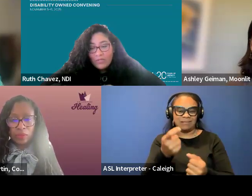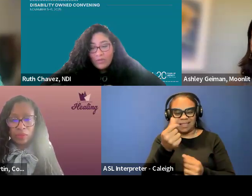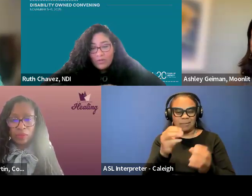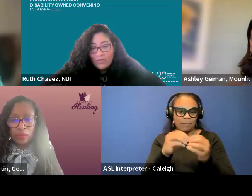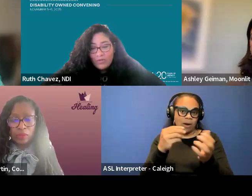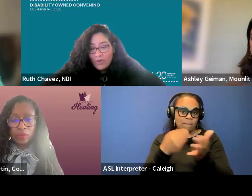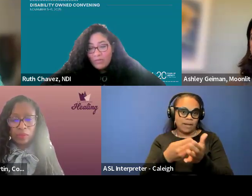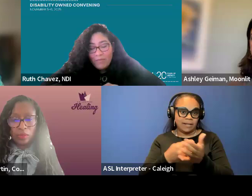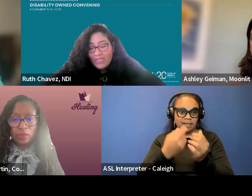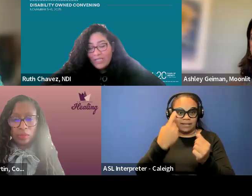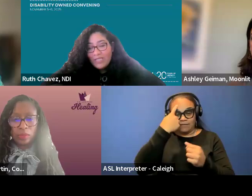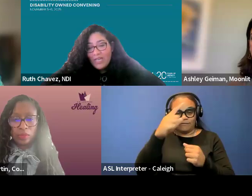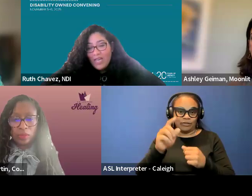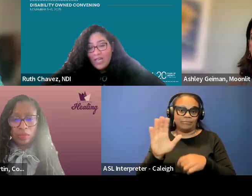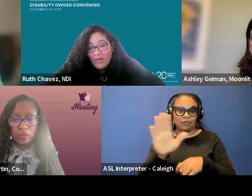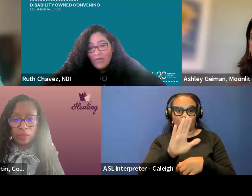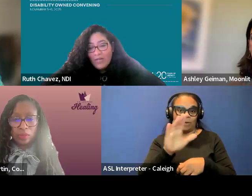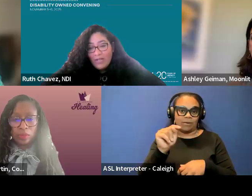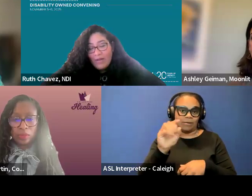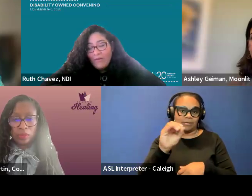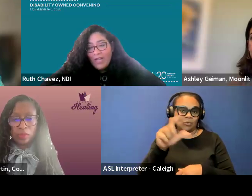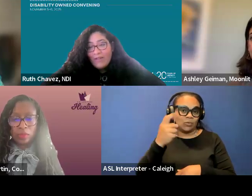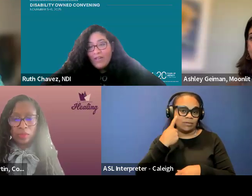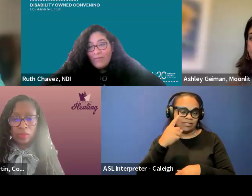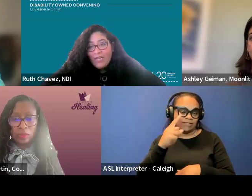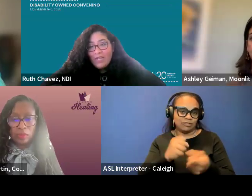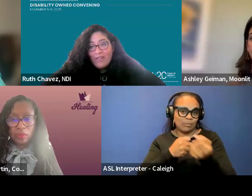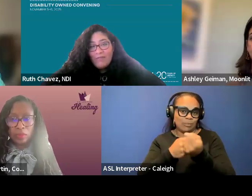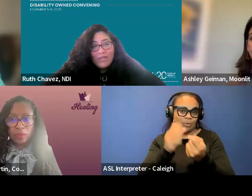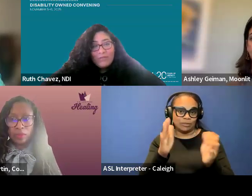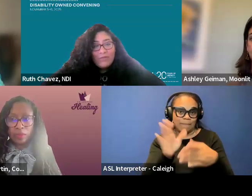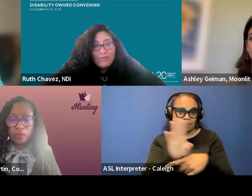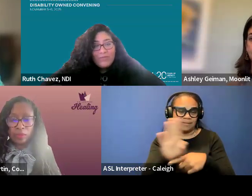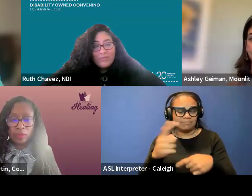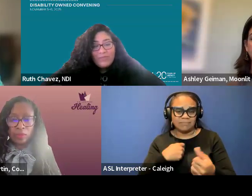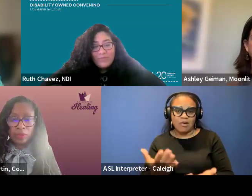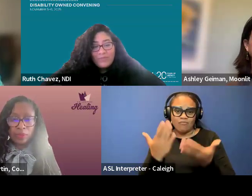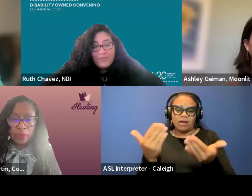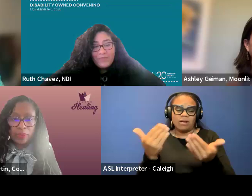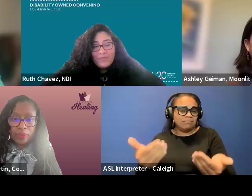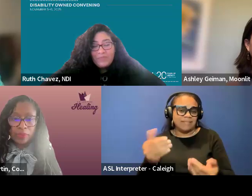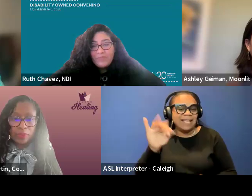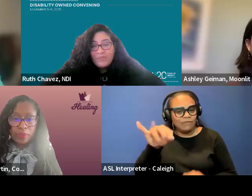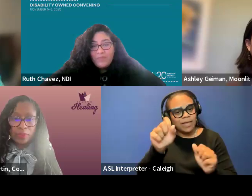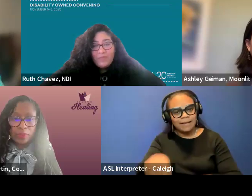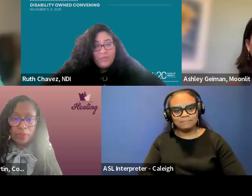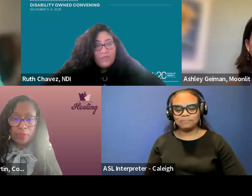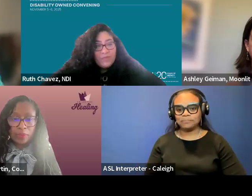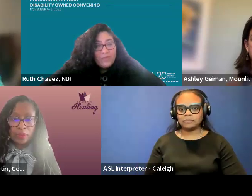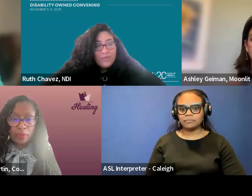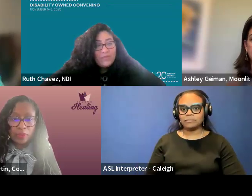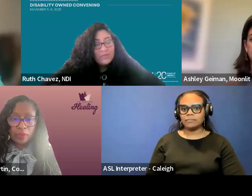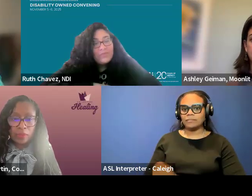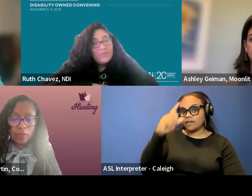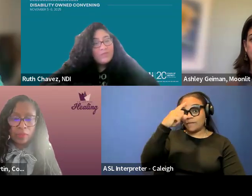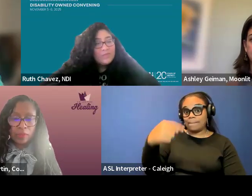that towards your tools for your small business, I would highly recommend it if possible. And I think for me,